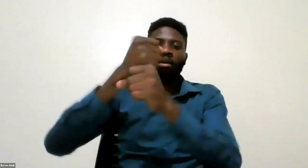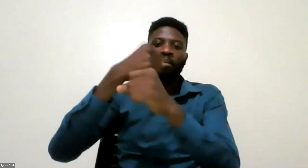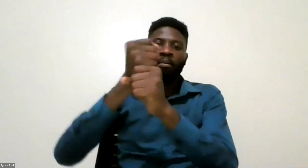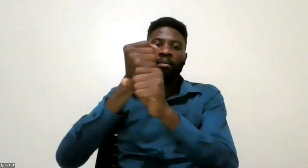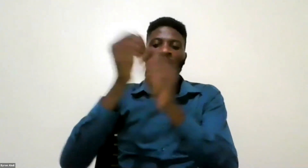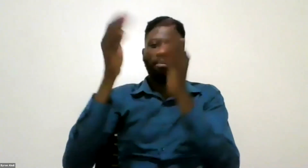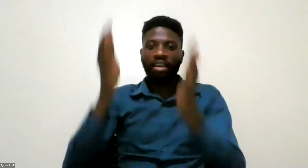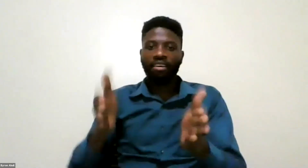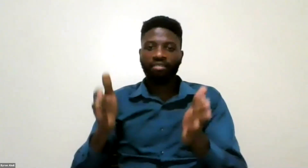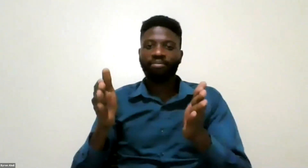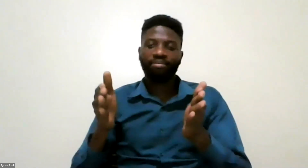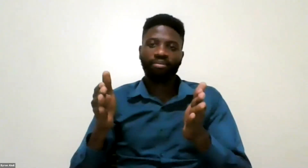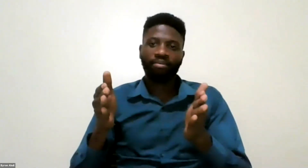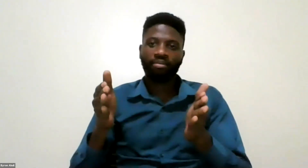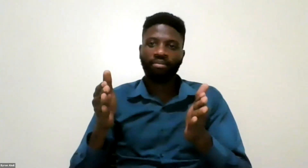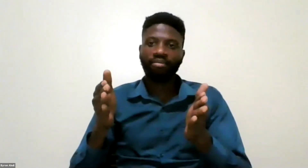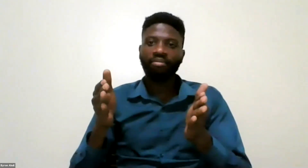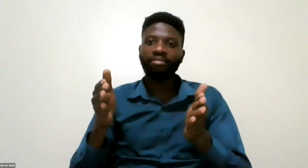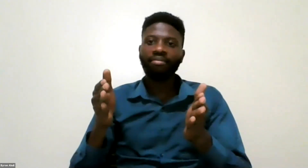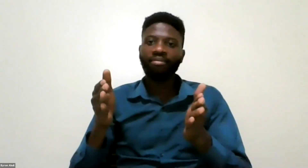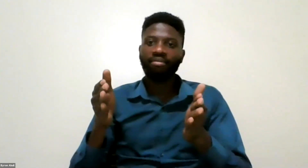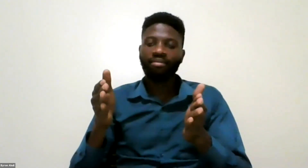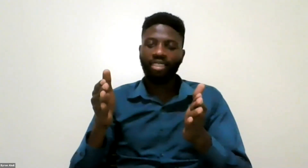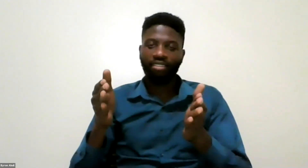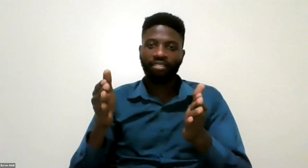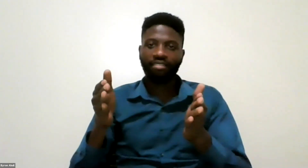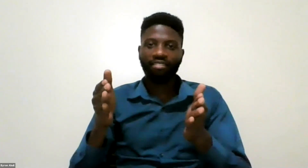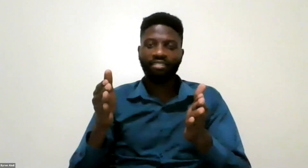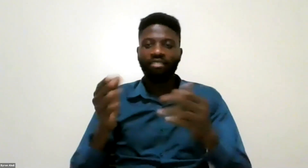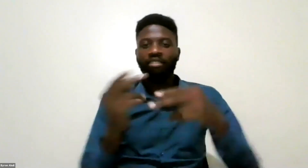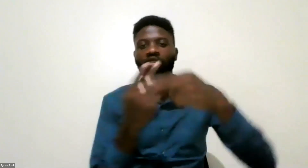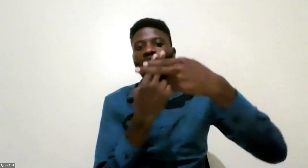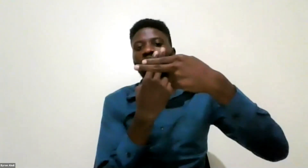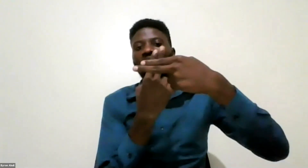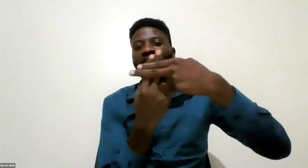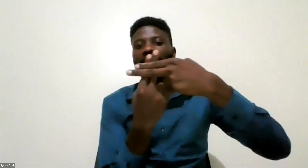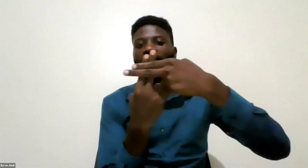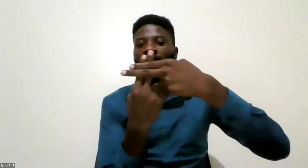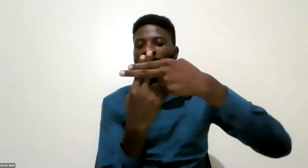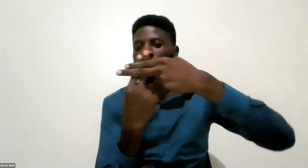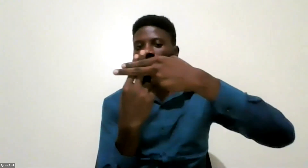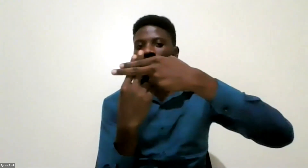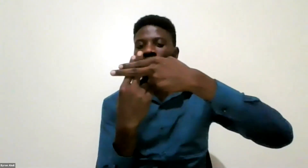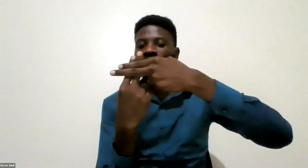Makers. Maker. So it will be hashtag. Oh.